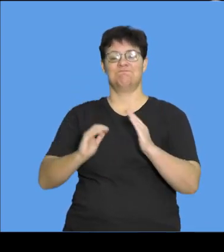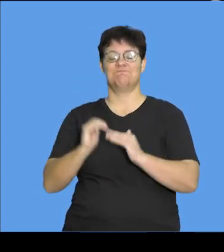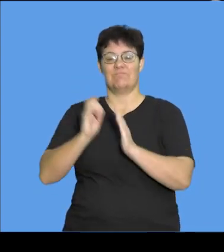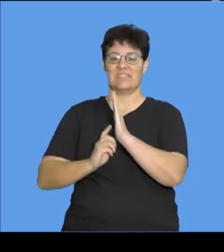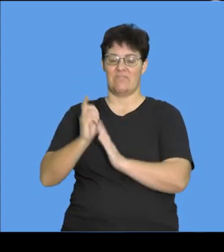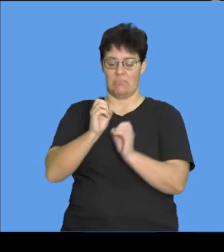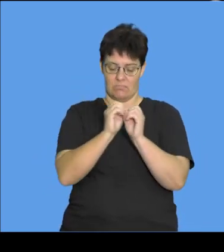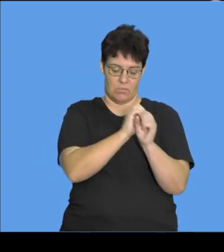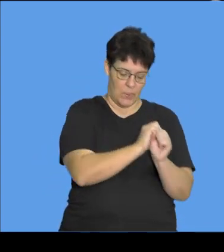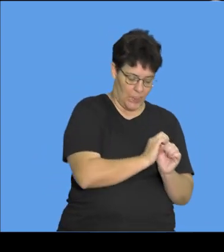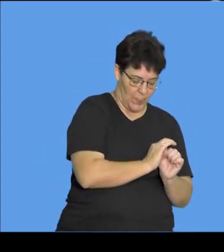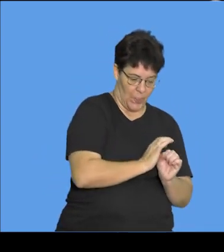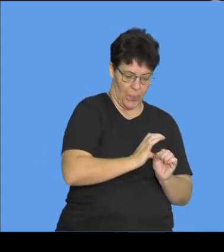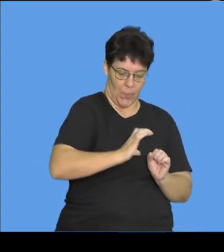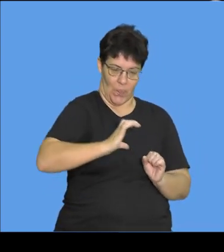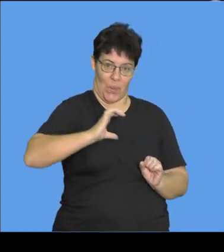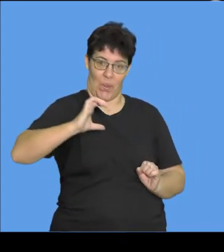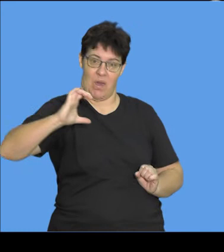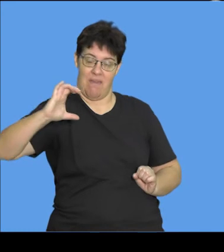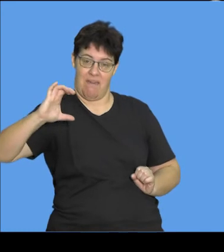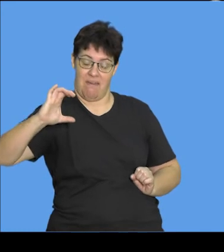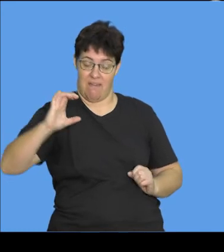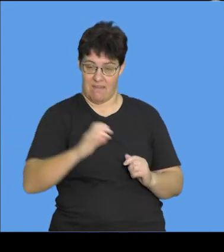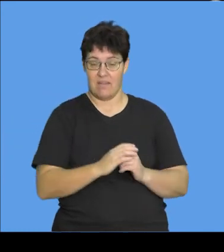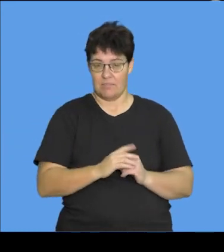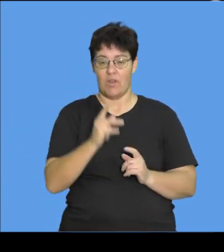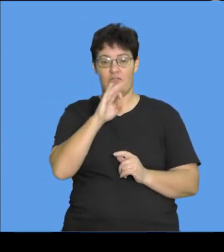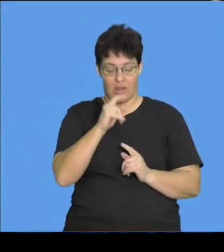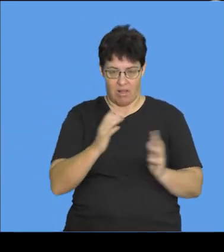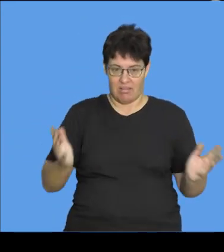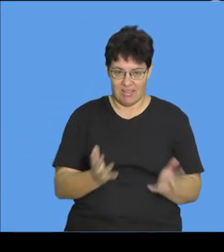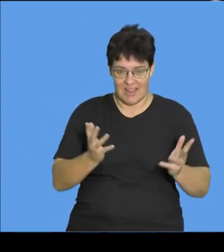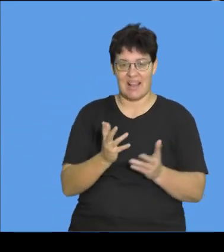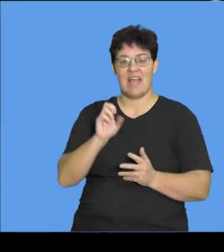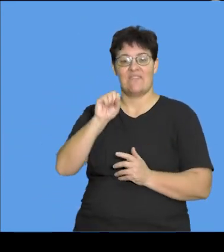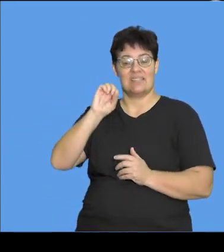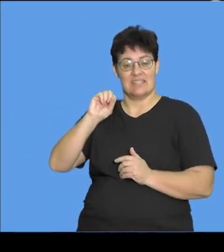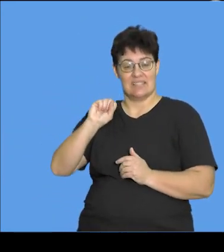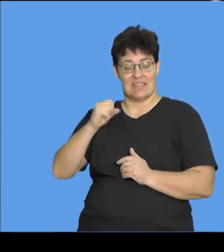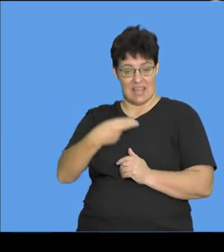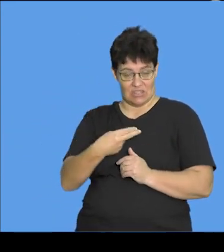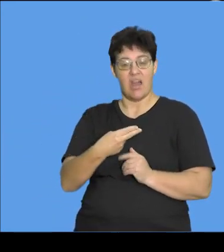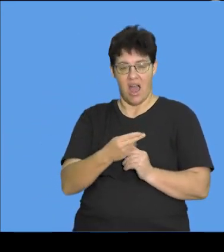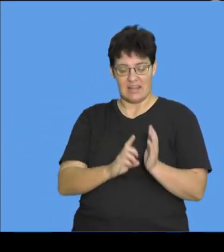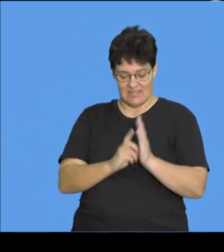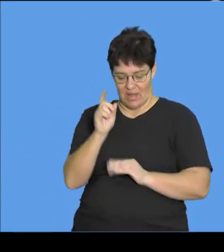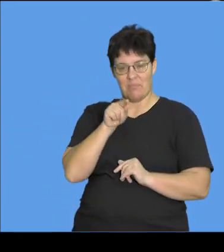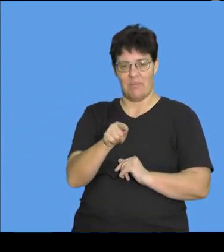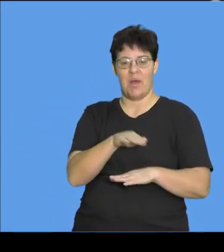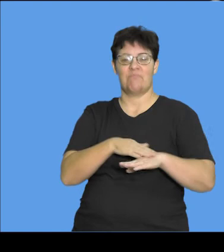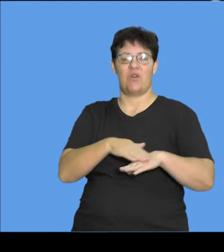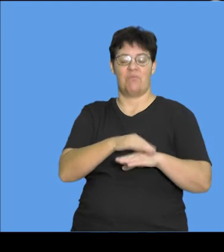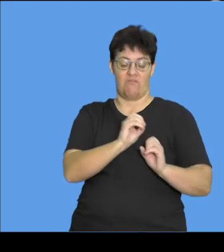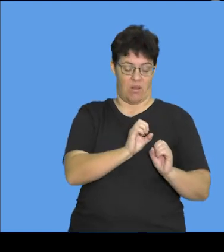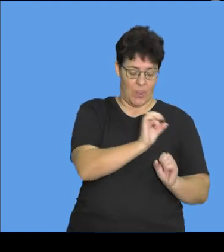size. So as we mentioned, the follicle stimulating hormone stimulates the development of the primary follicle. And